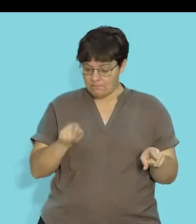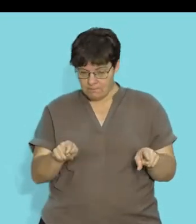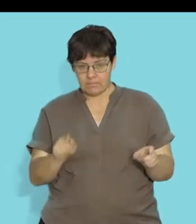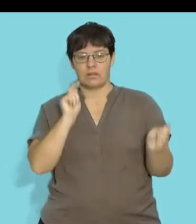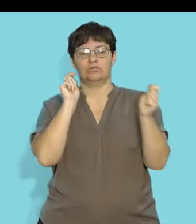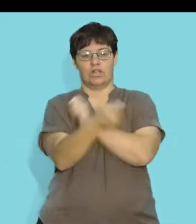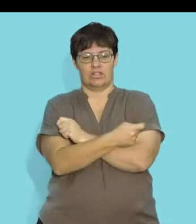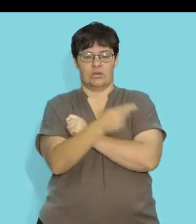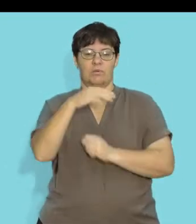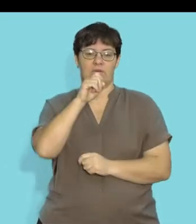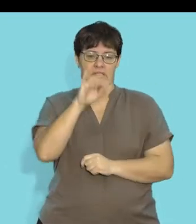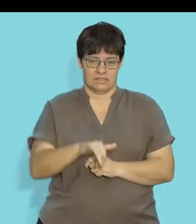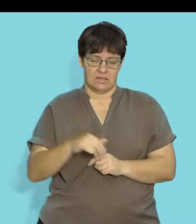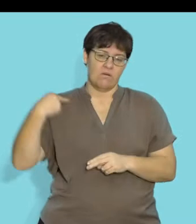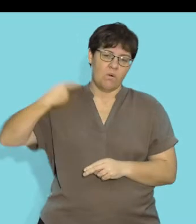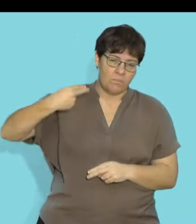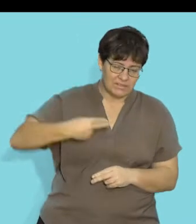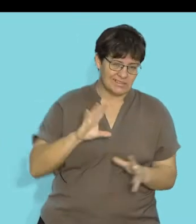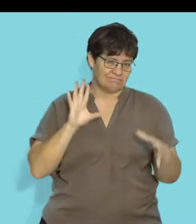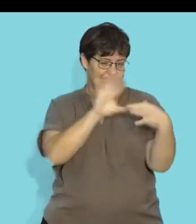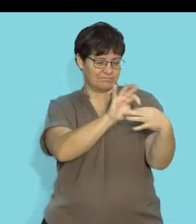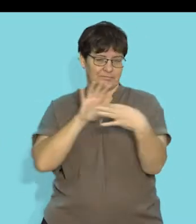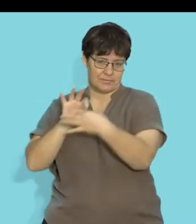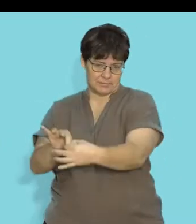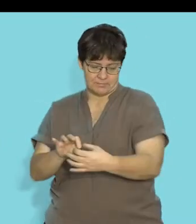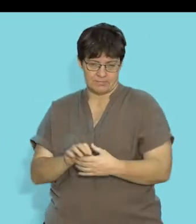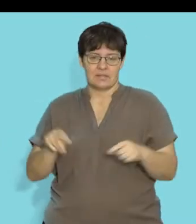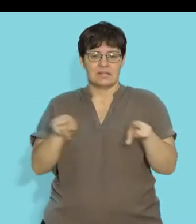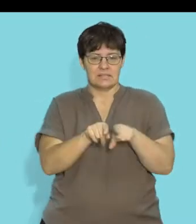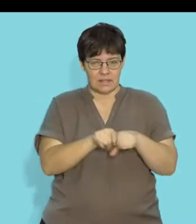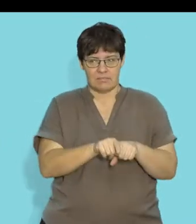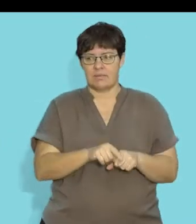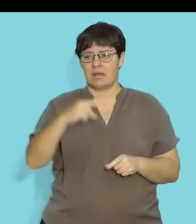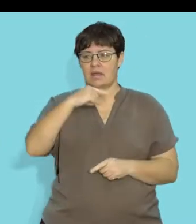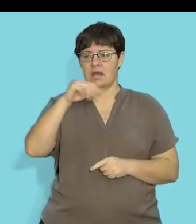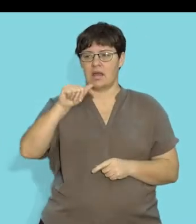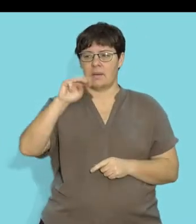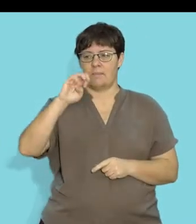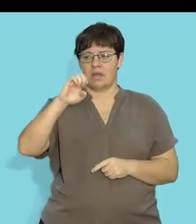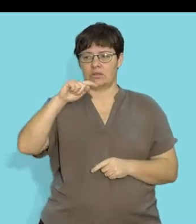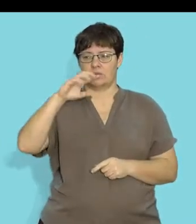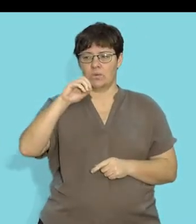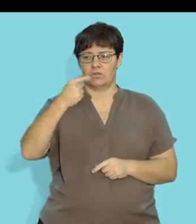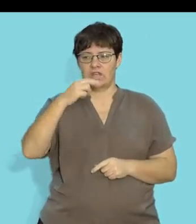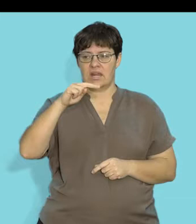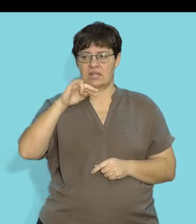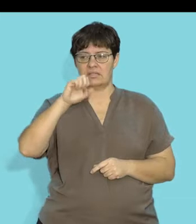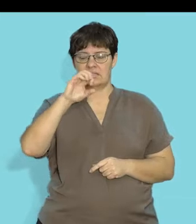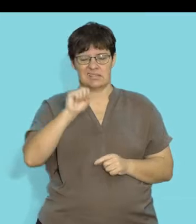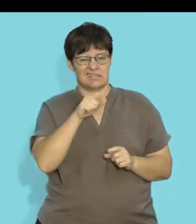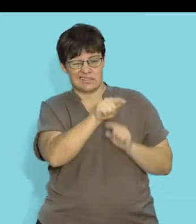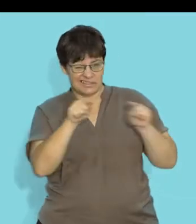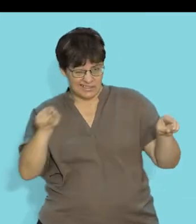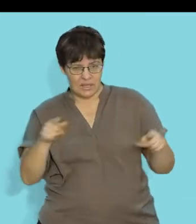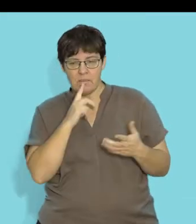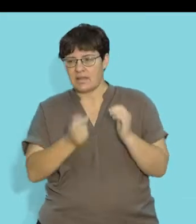puberty and what are the hormones that are associated with puberty, as well as the process of gametogenesis and gamete formation. So structure of male and